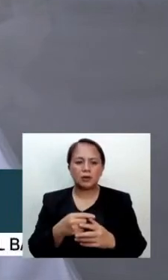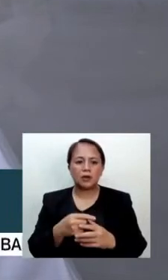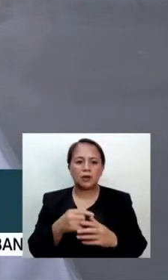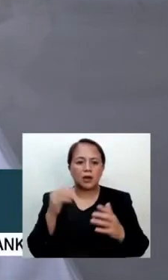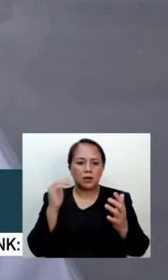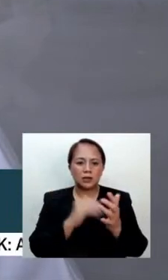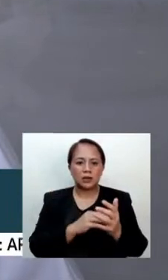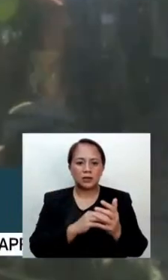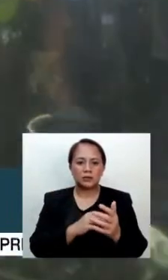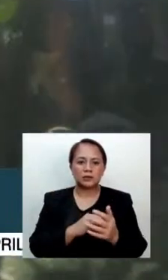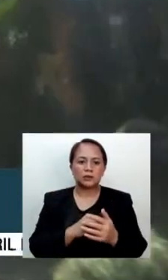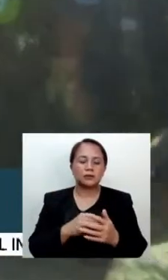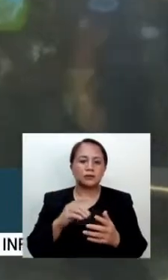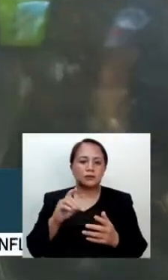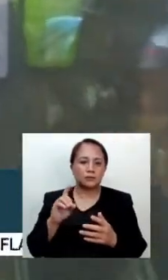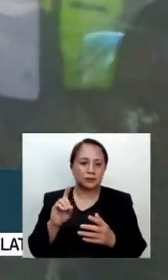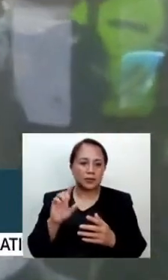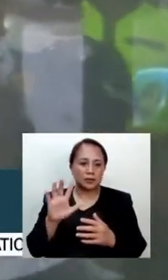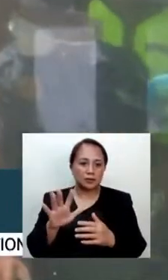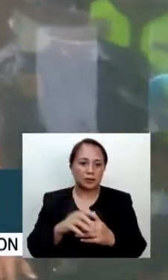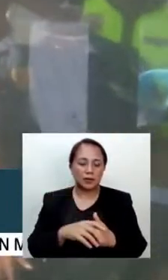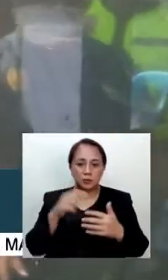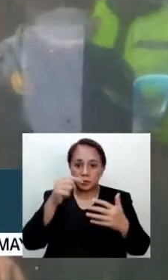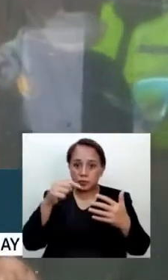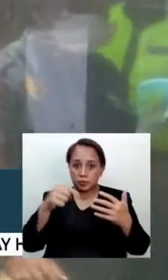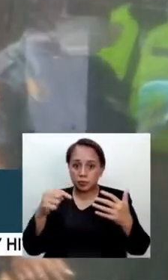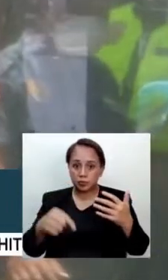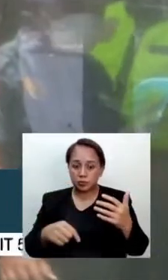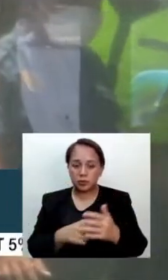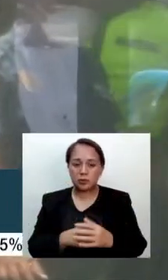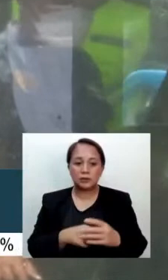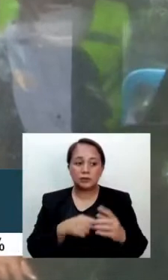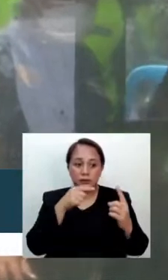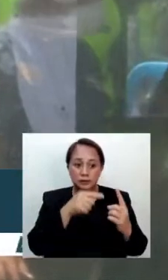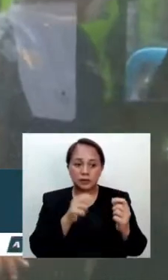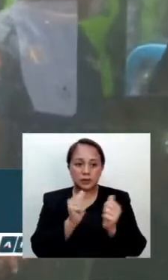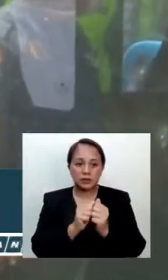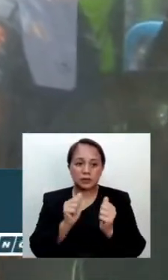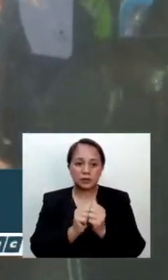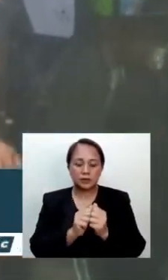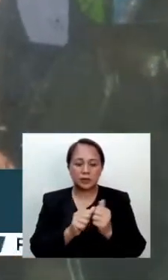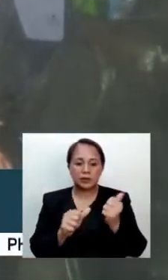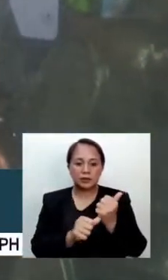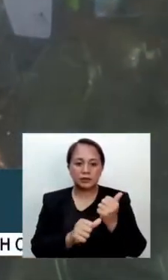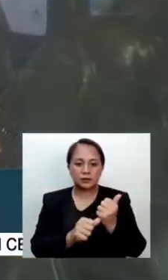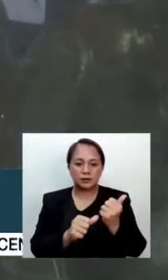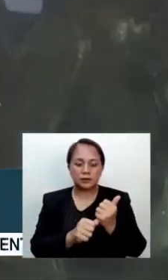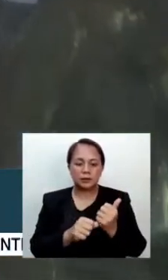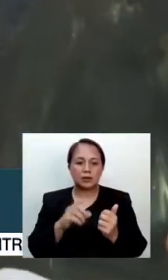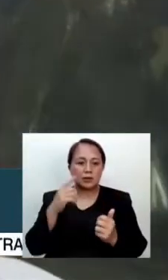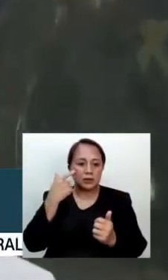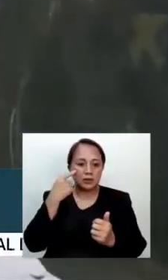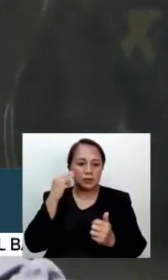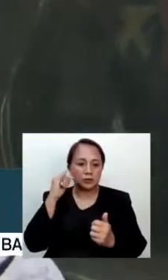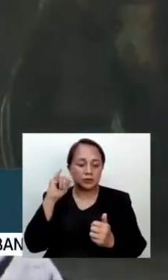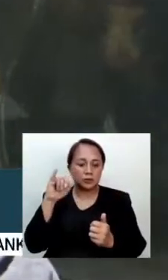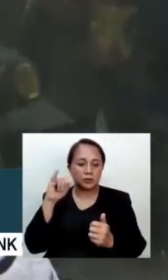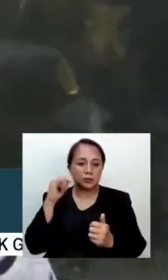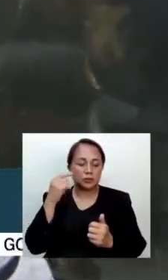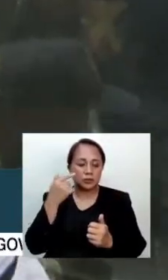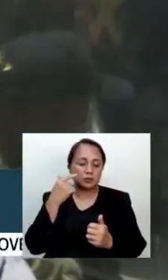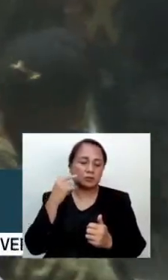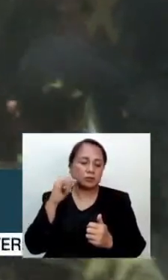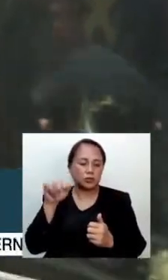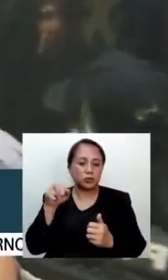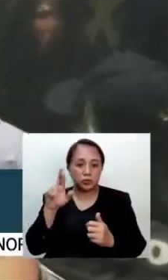Senator Laila De Lima. Among these claims, that he, along with former aide Juvencio Ablen Jr., supposedly delivered two tranches